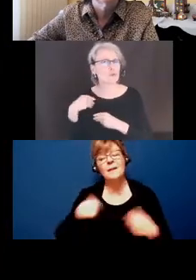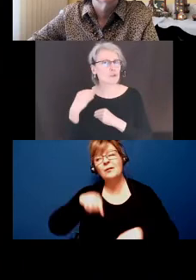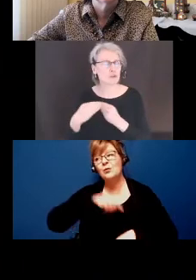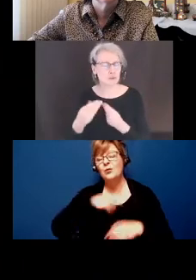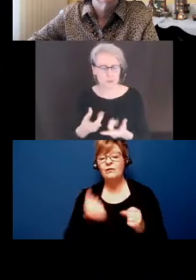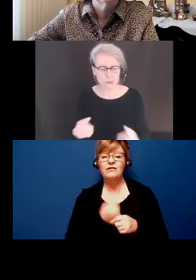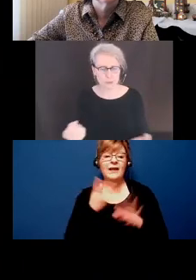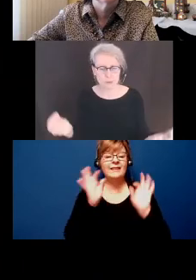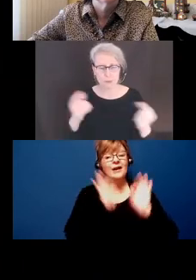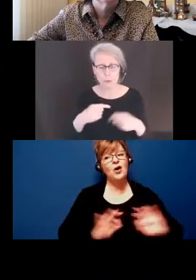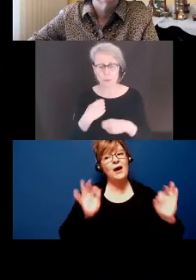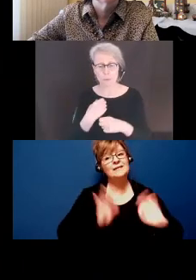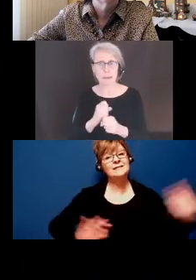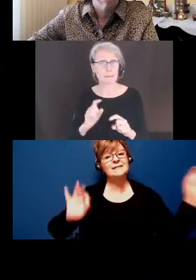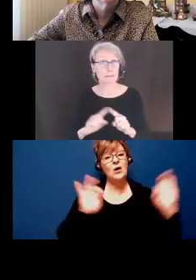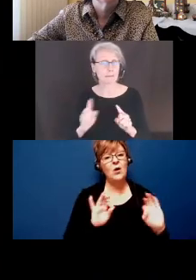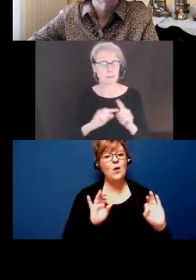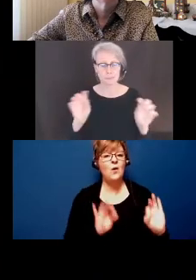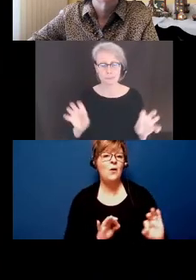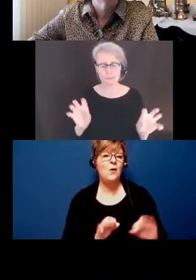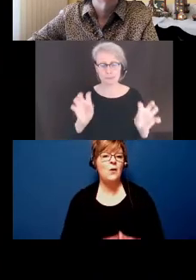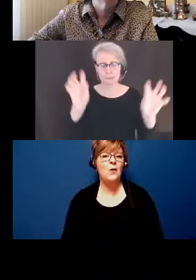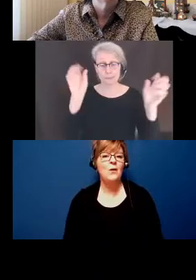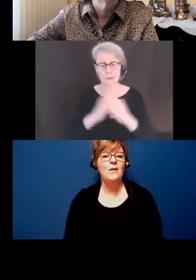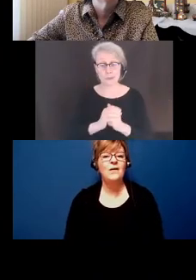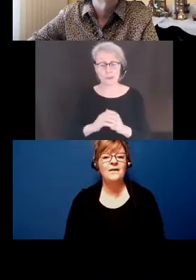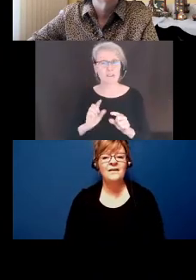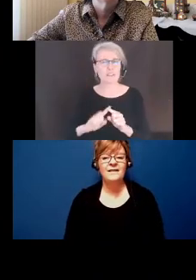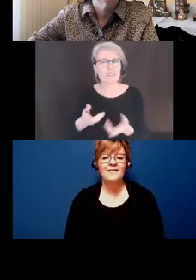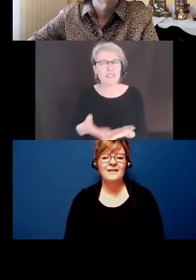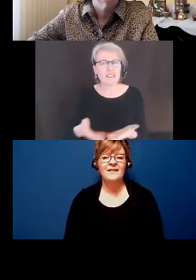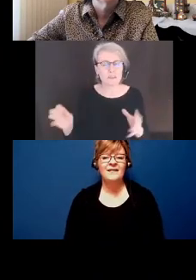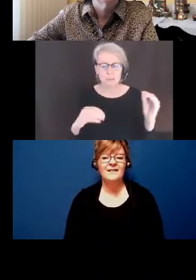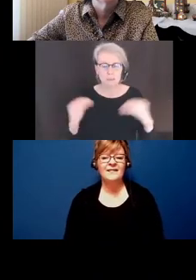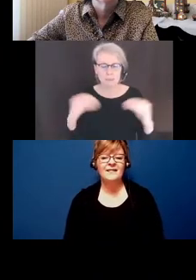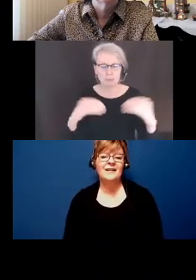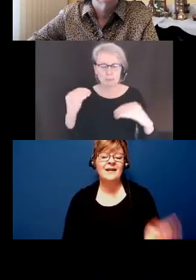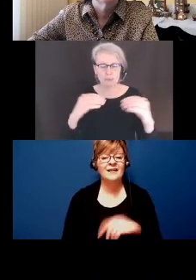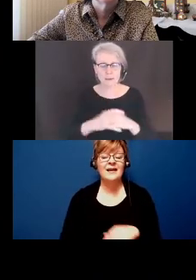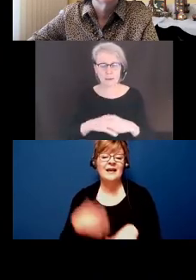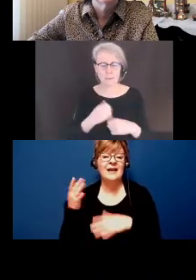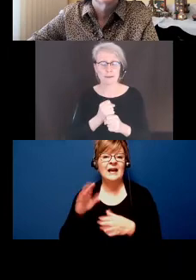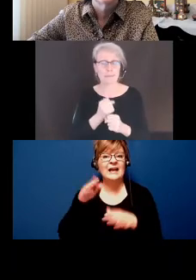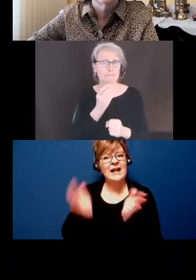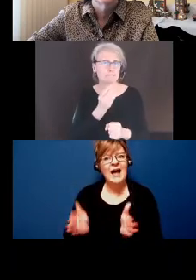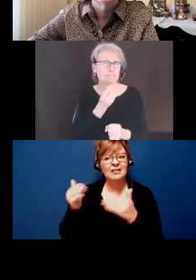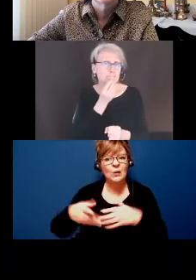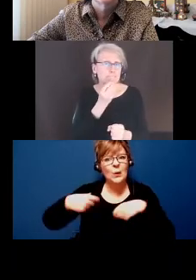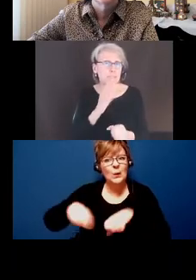our decorations out of blossom and jet. So make a yummy fruitcake